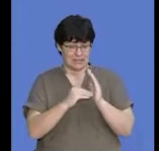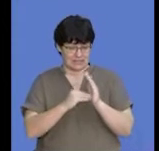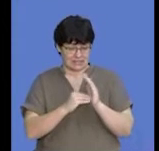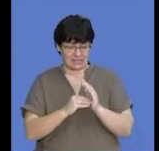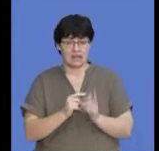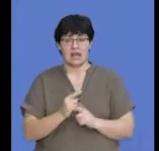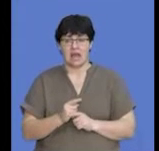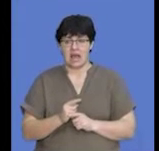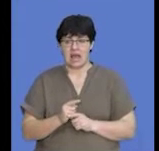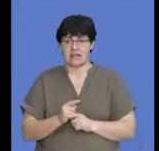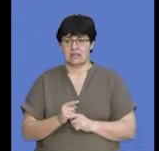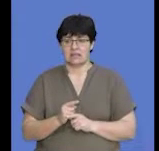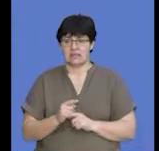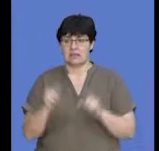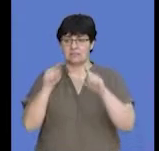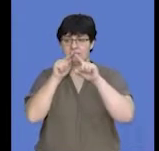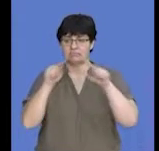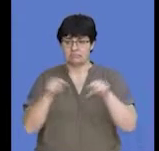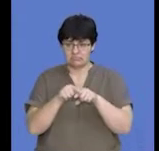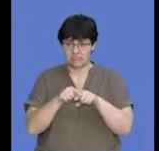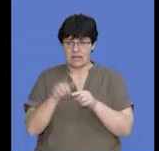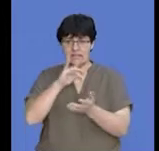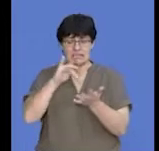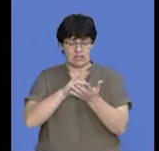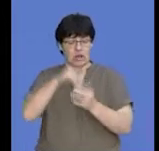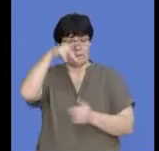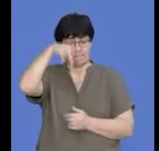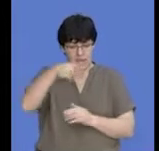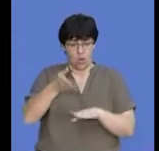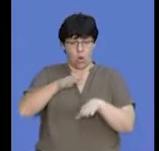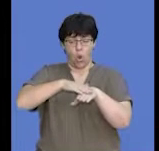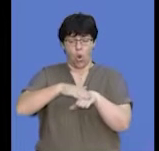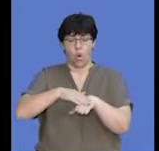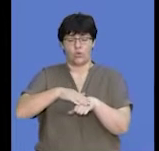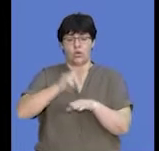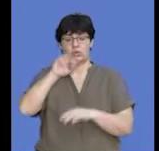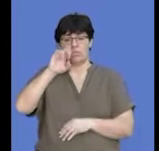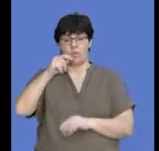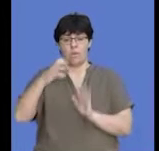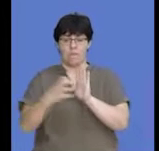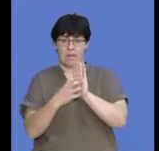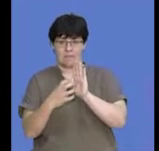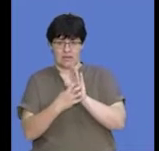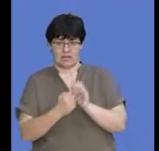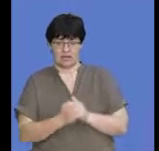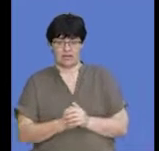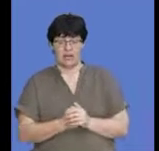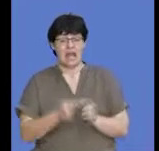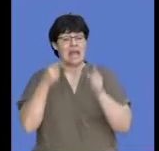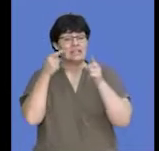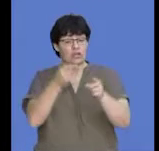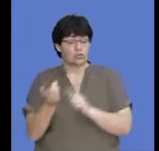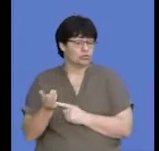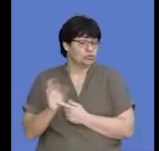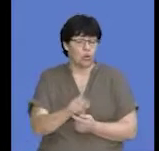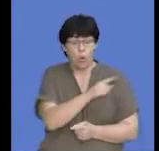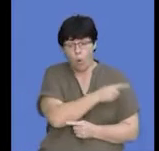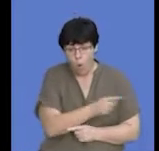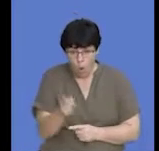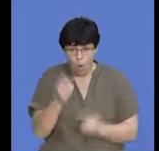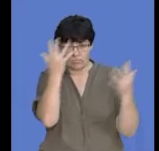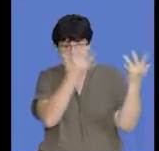and the trig station at P on the topographic map. Standard instructions show all